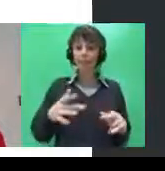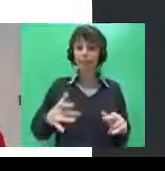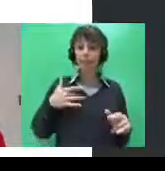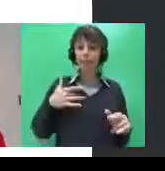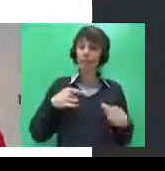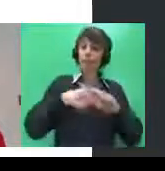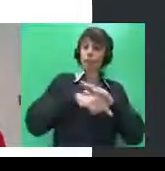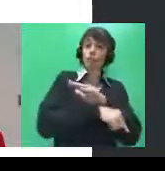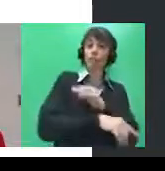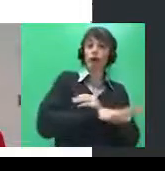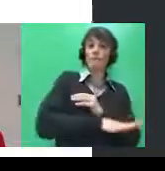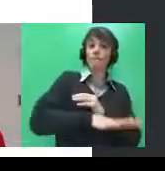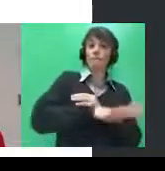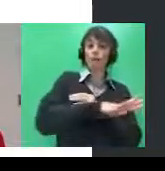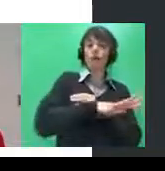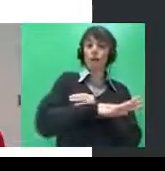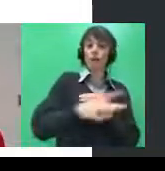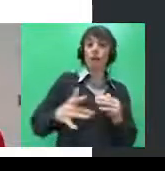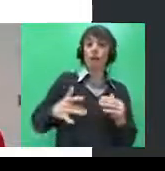first time in decades.